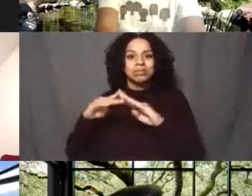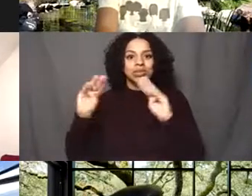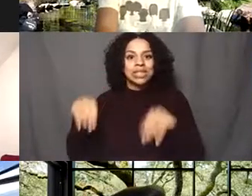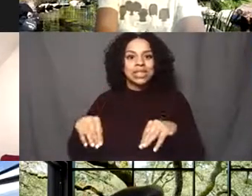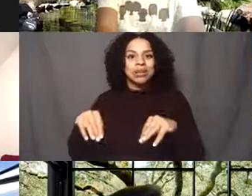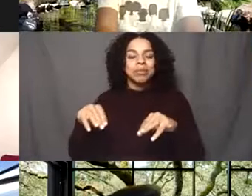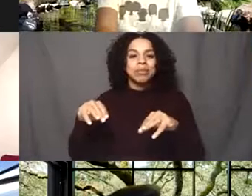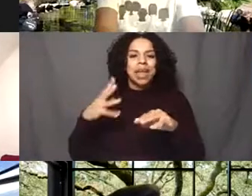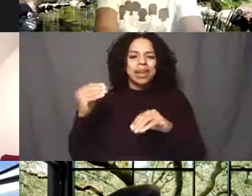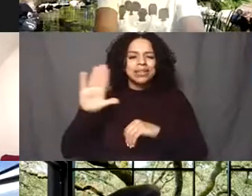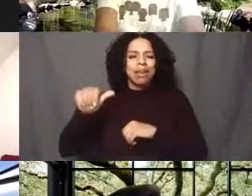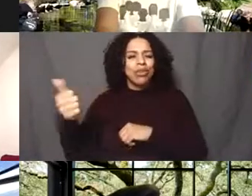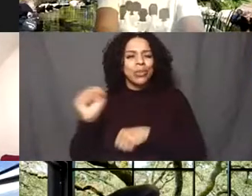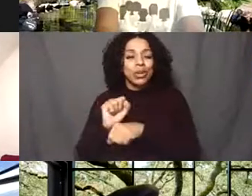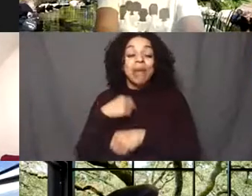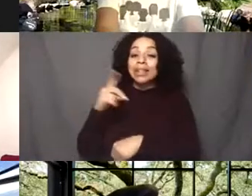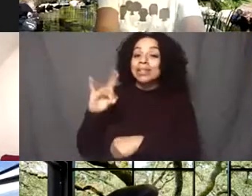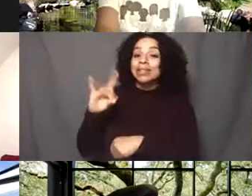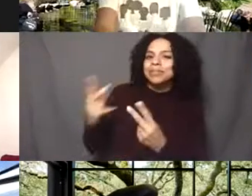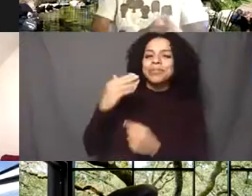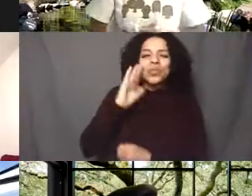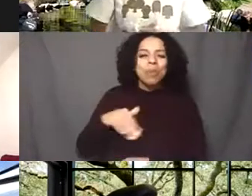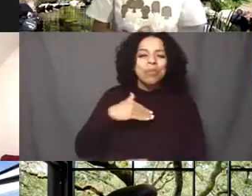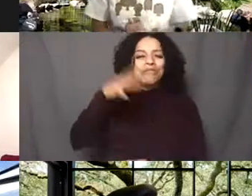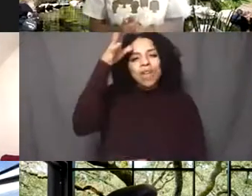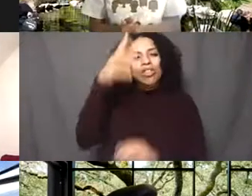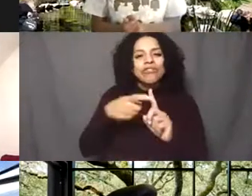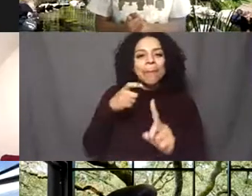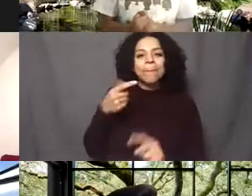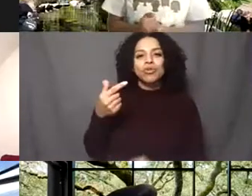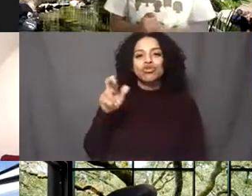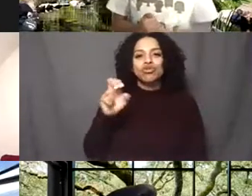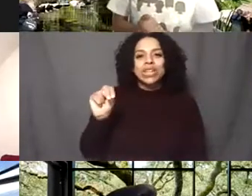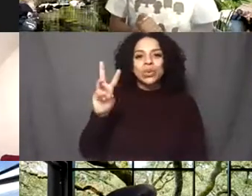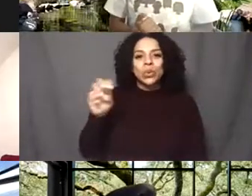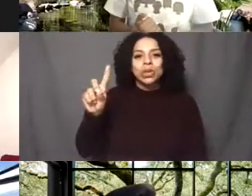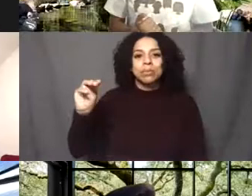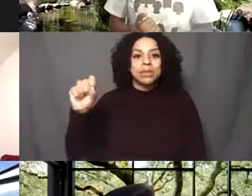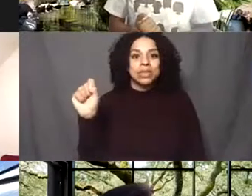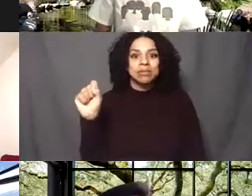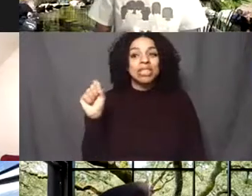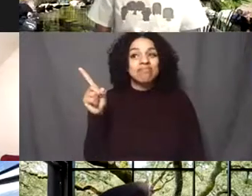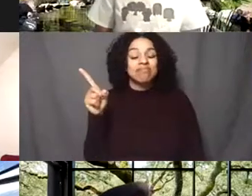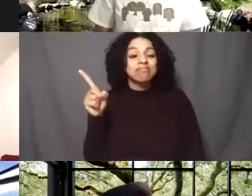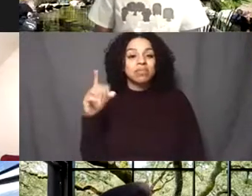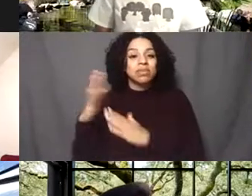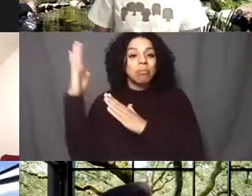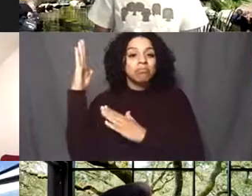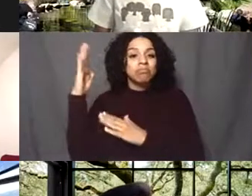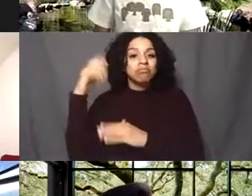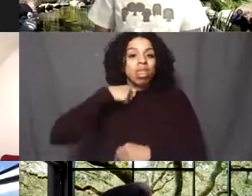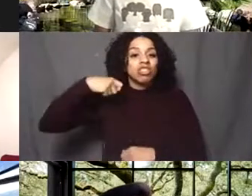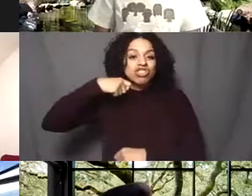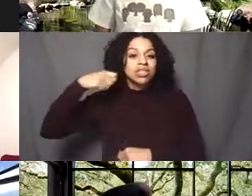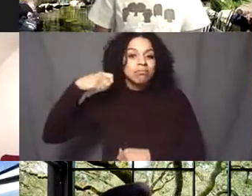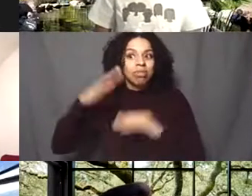ago. My father was from Greenwood, Mississippi. Mississippi lynched more Black people than any state in the country. And my dad's hometown